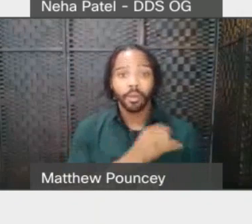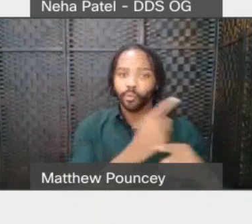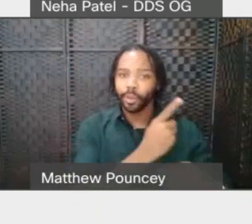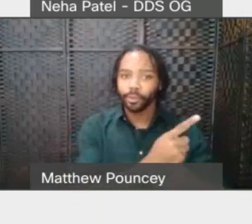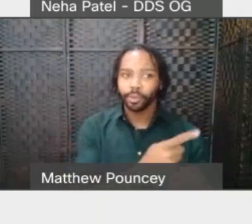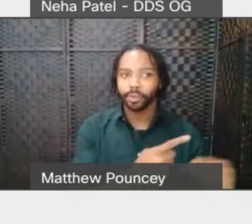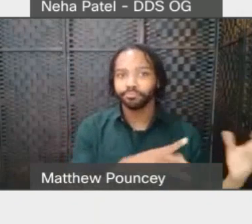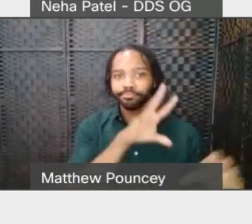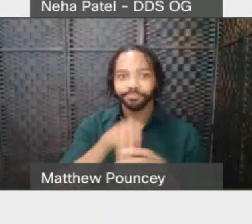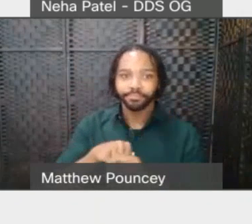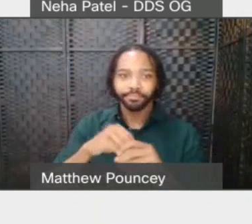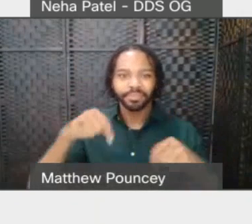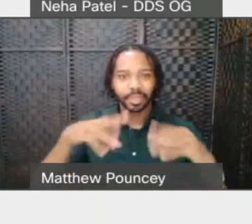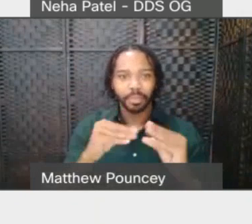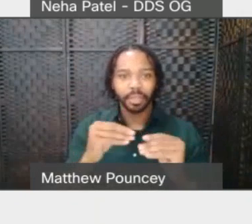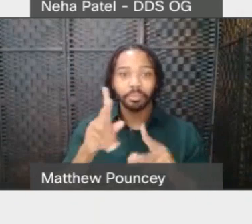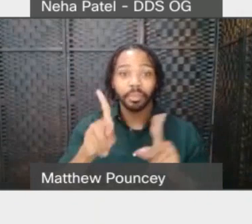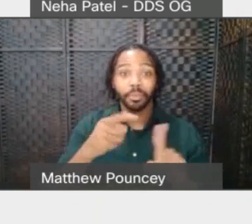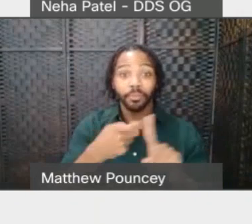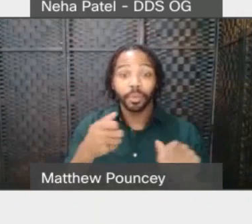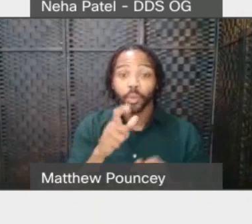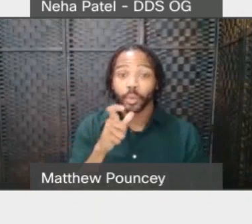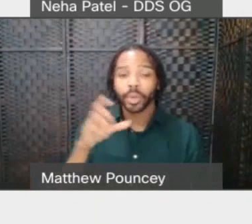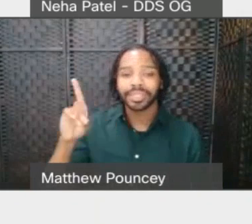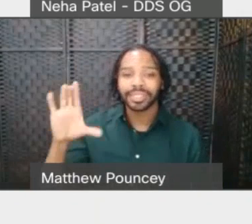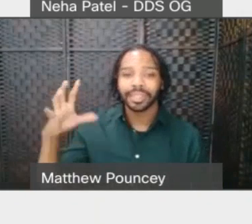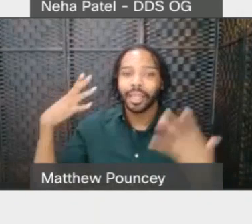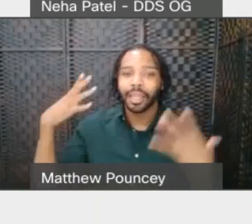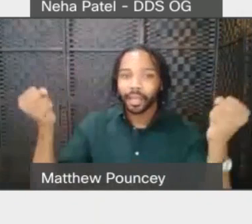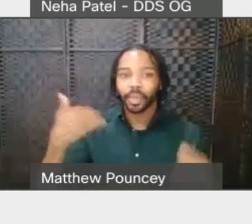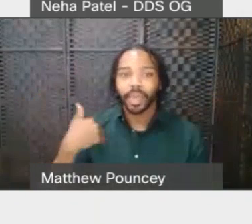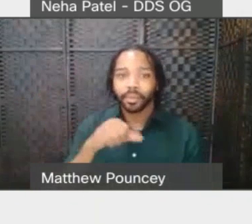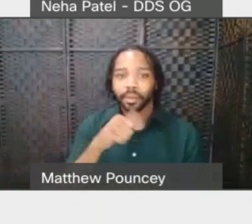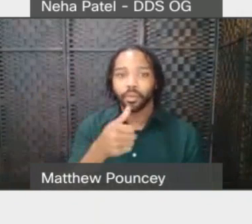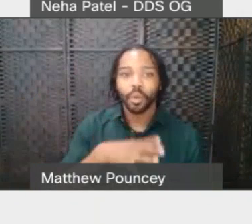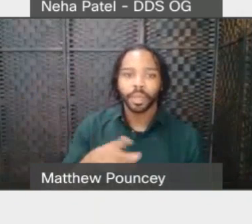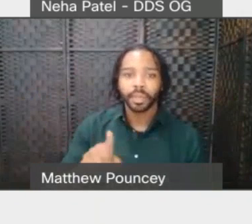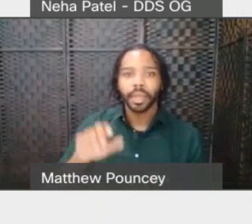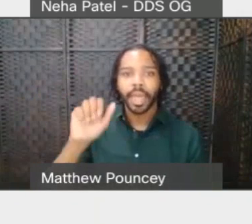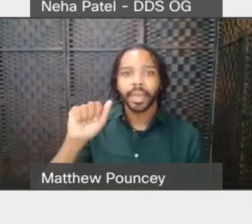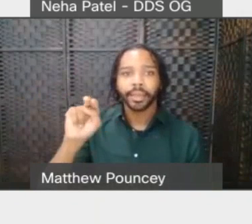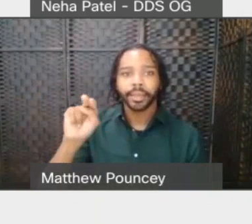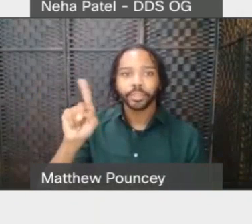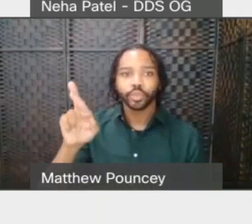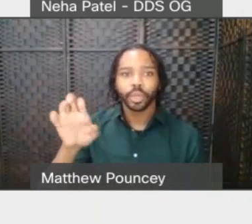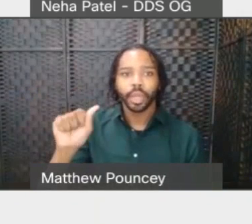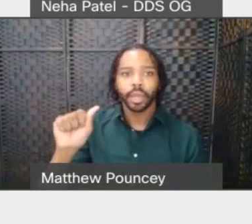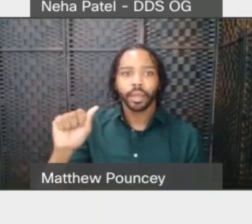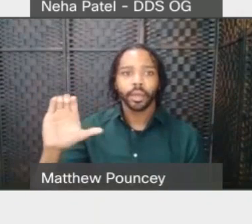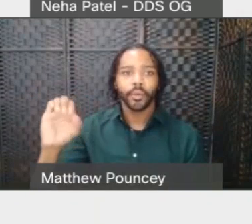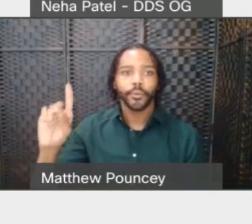from DC Health. Andrea Coker is with us. That's actually, I thought I saw